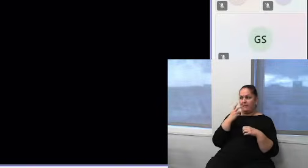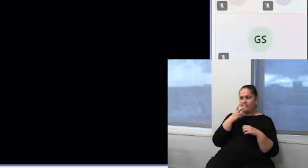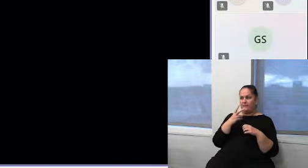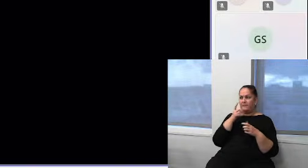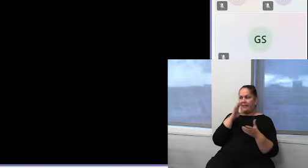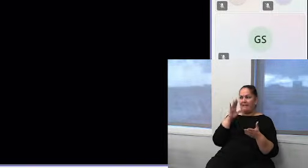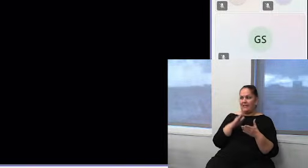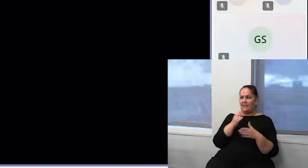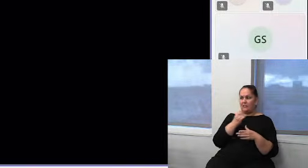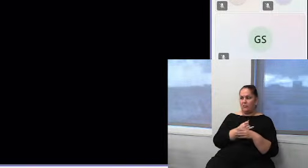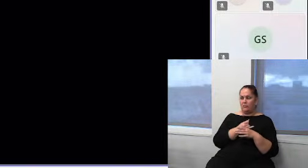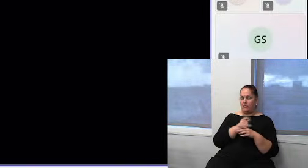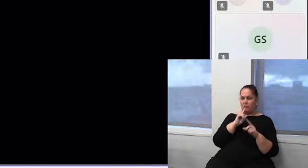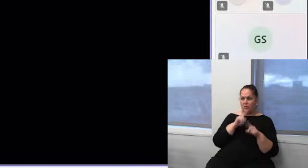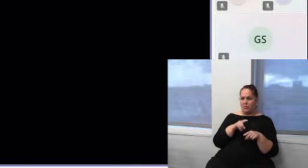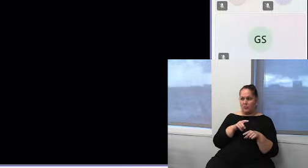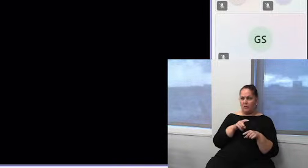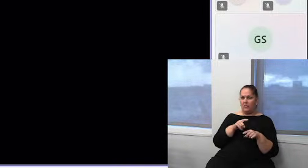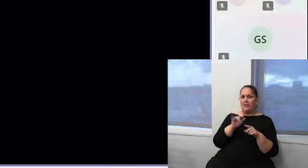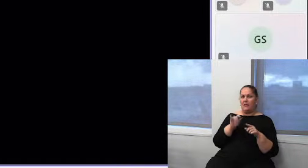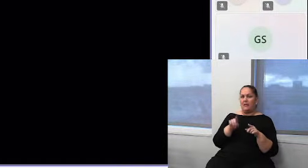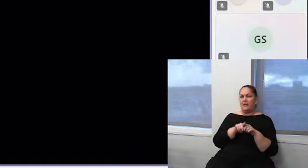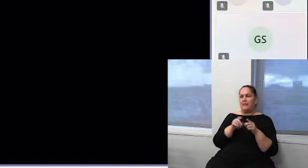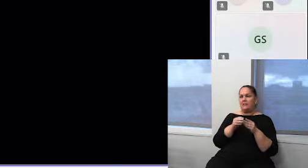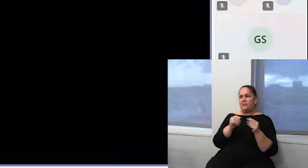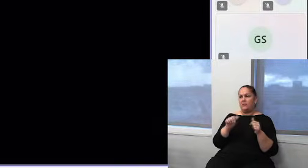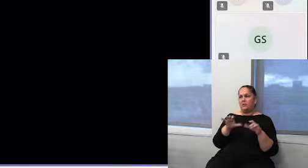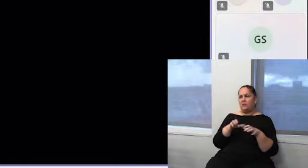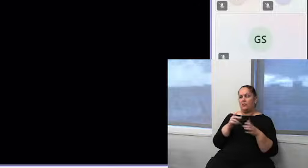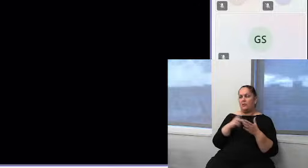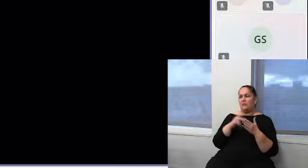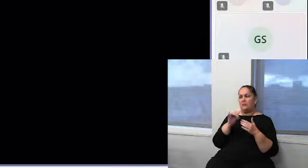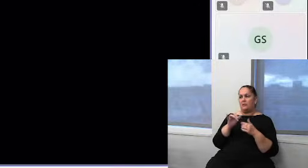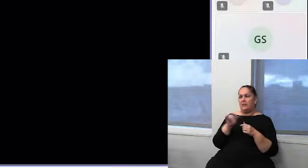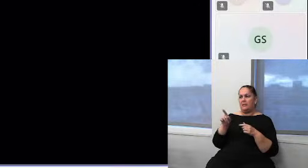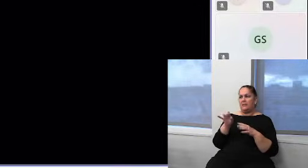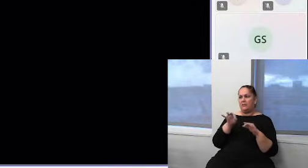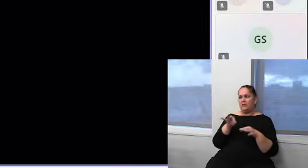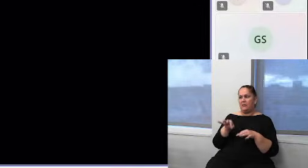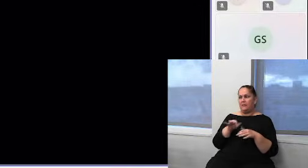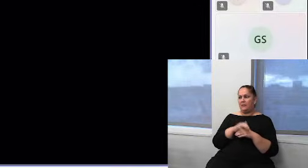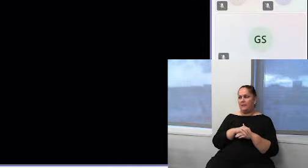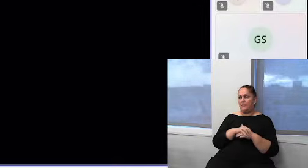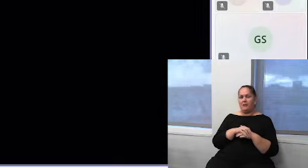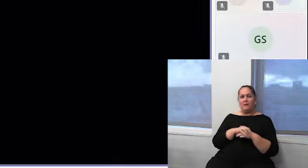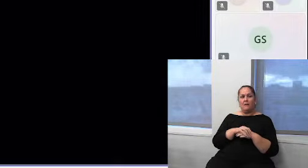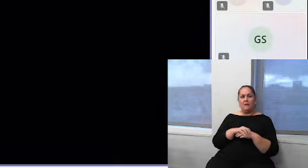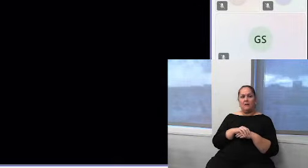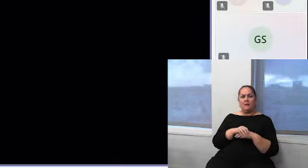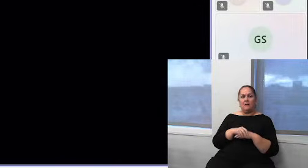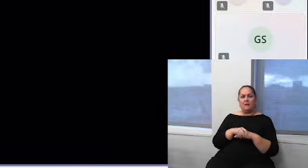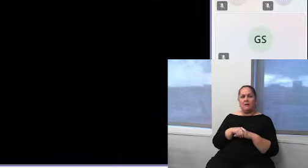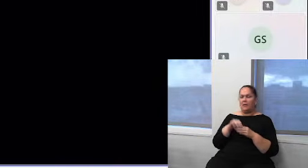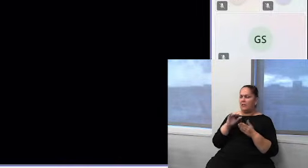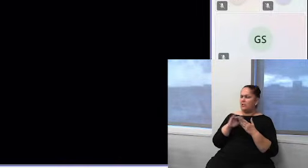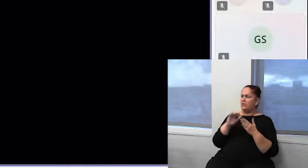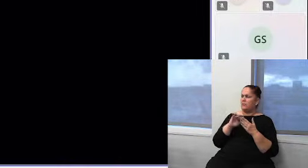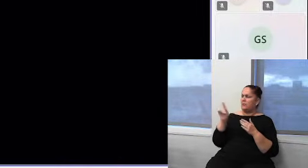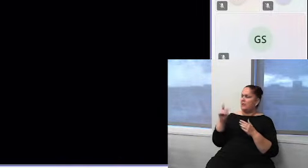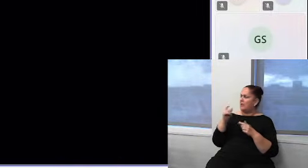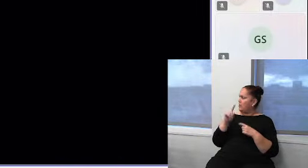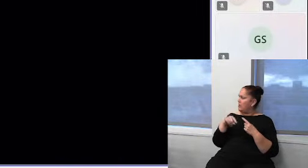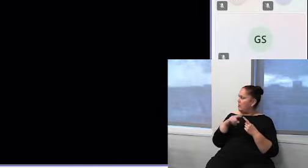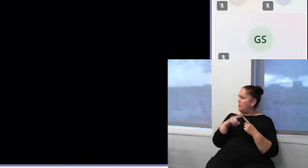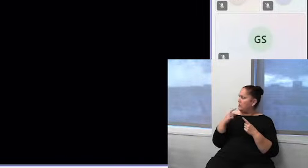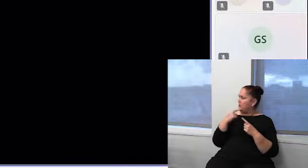will see. There will now be less interruption, whether it's planned or unplanned, as a result of doing projects like the one I just described. So you mentioned.